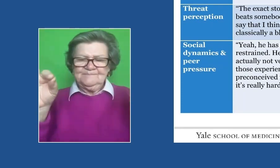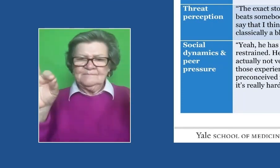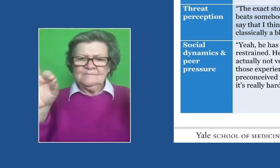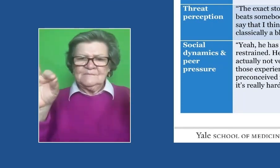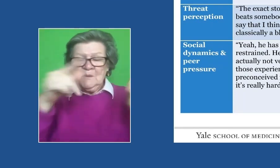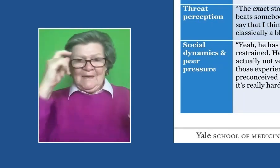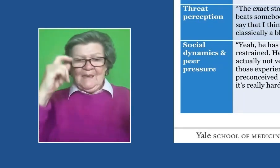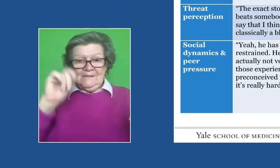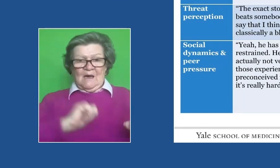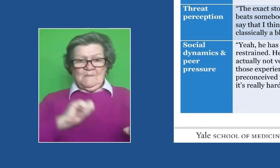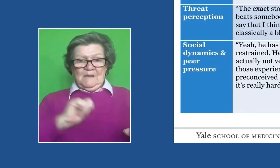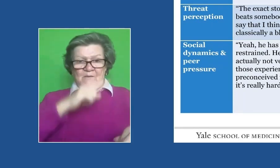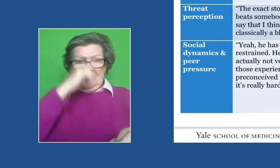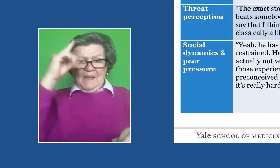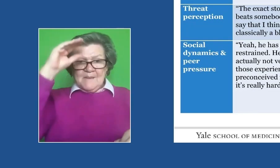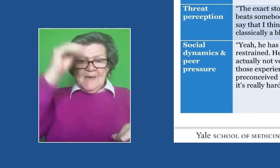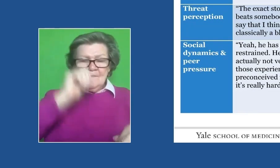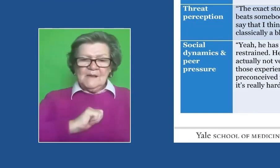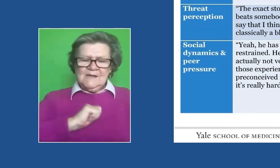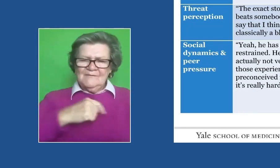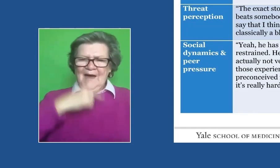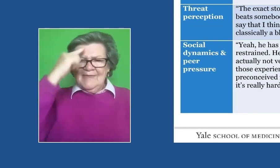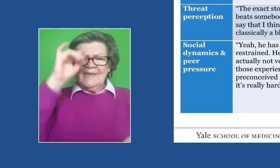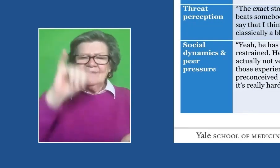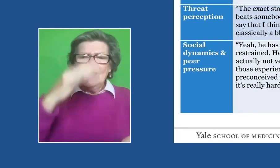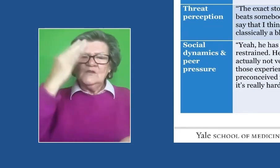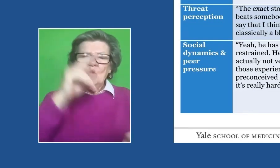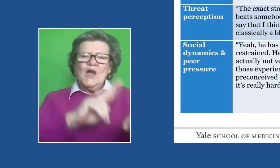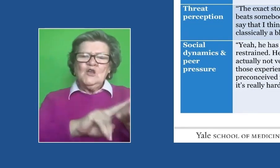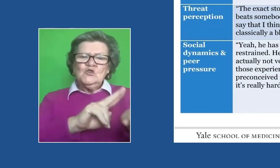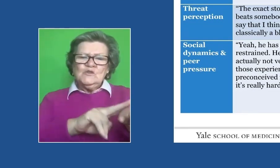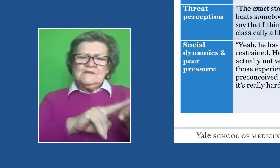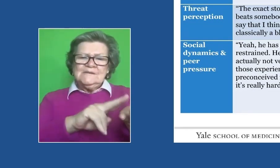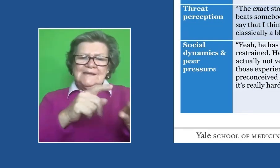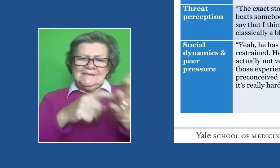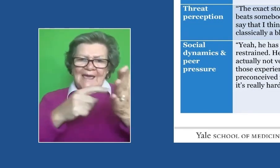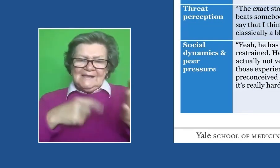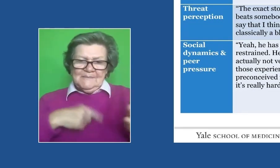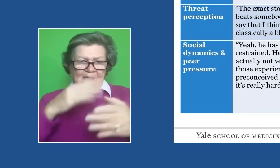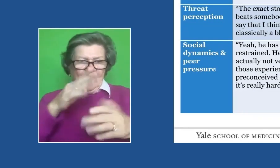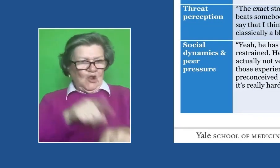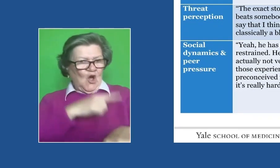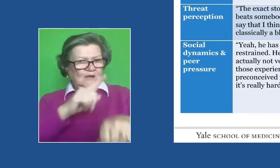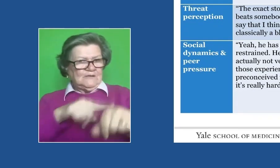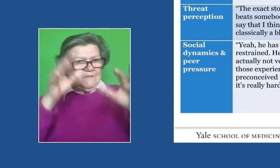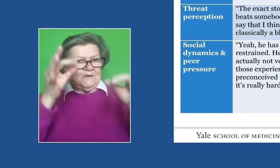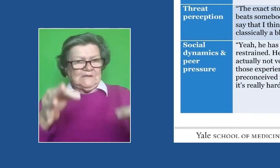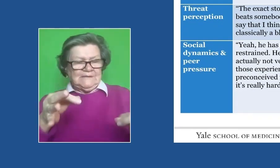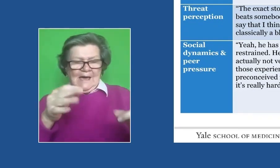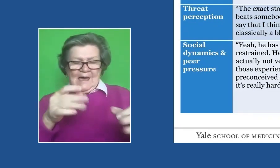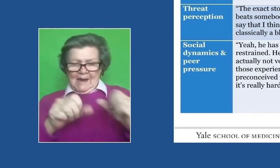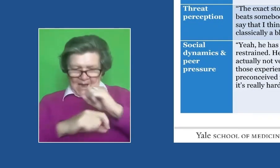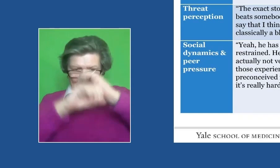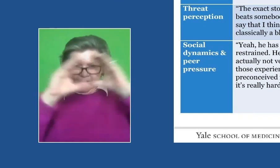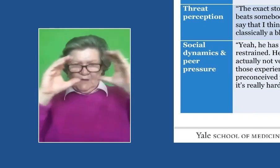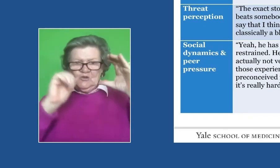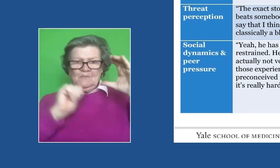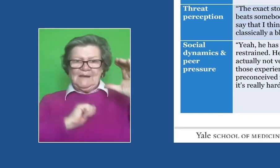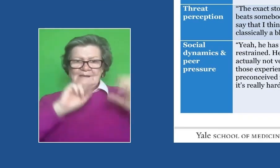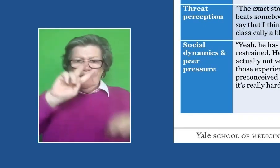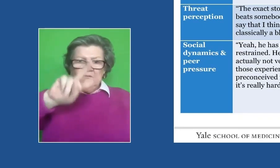man myself. I think that's probably why nurses feel like it takes me so much a long time to decide. It's because I picture myself in their